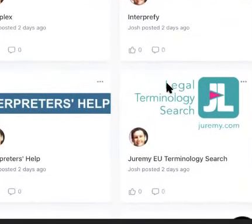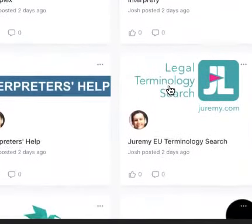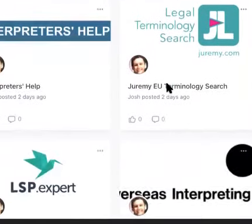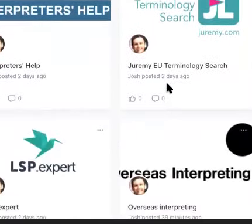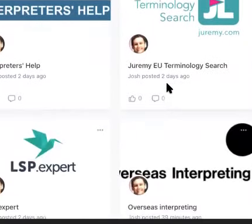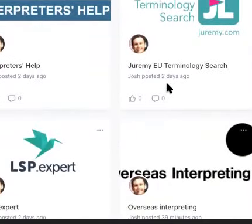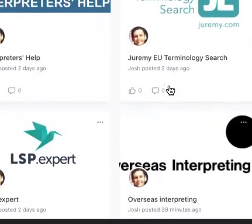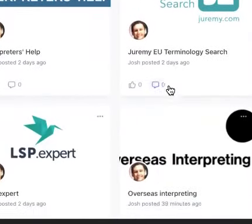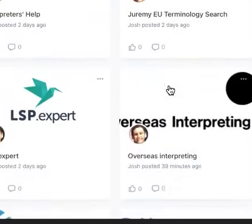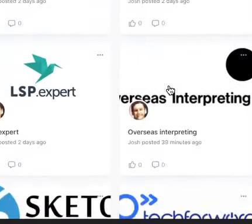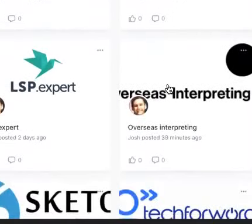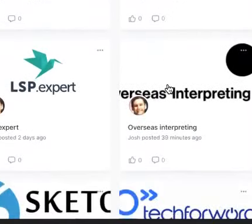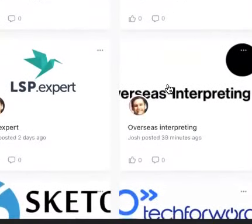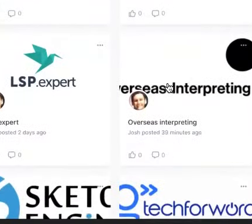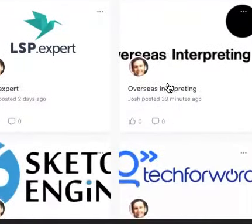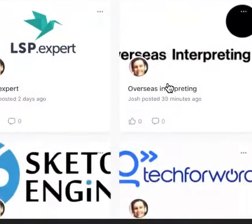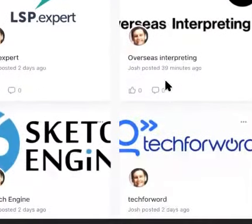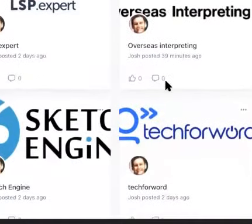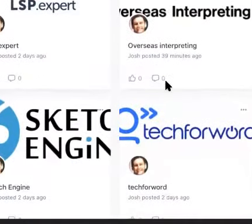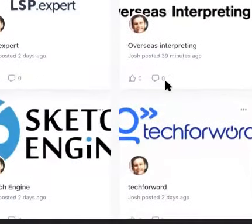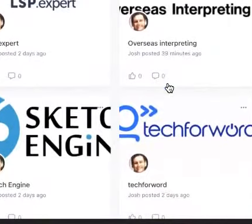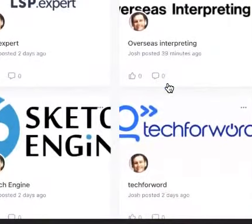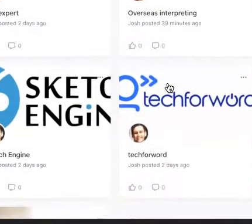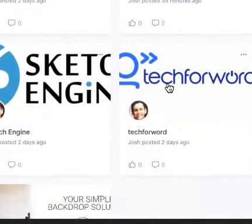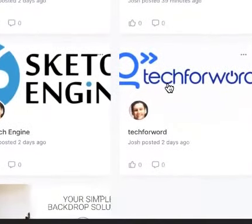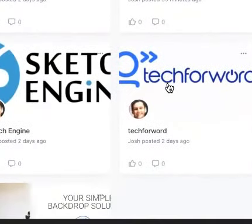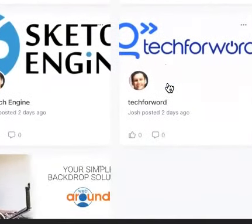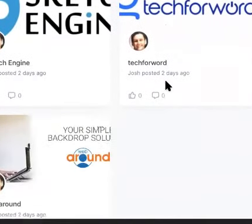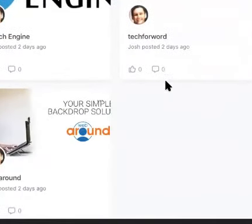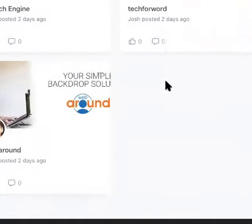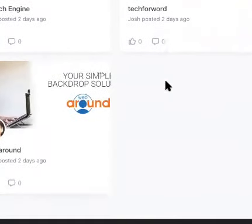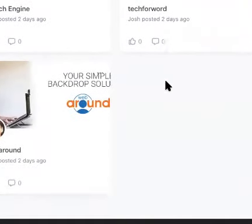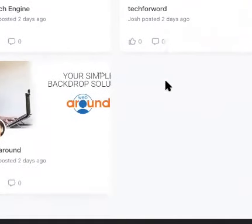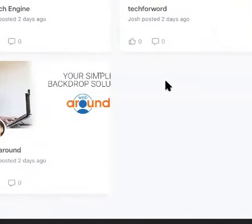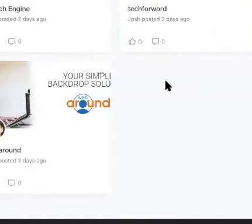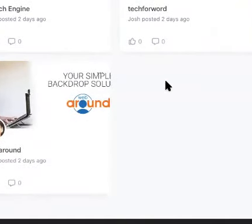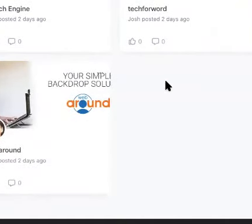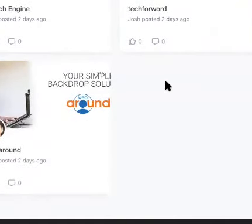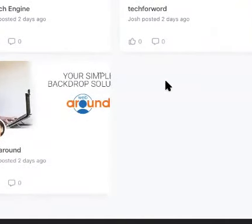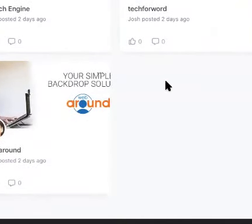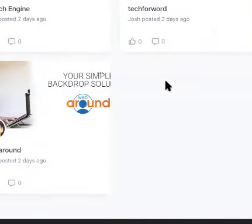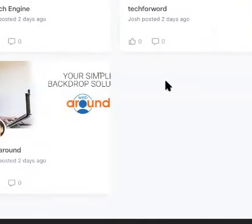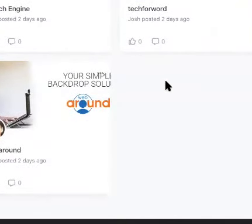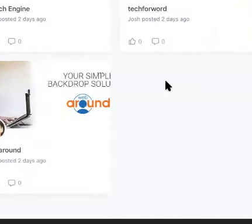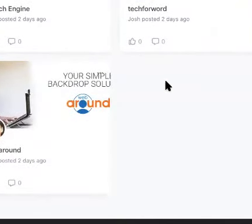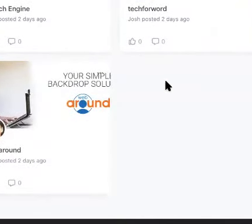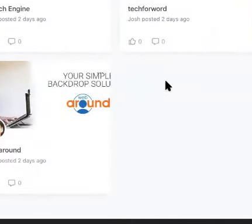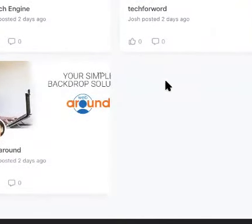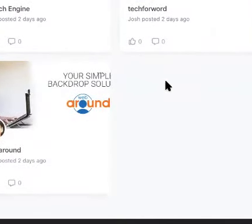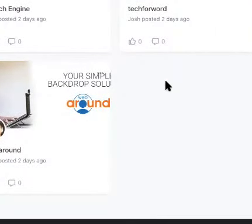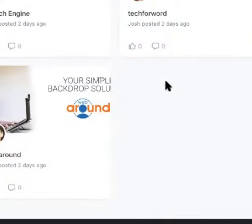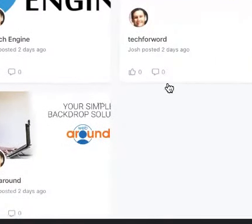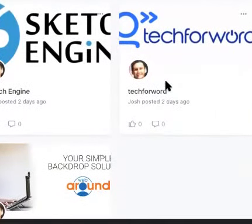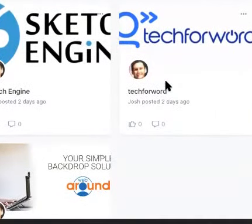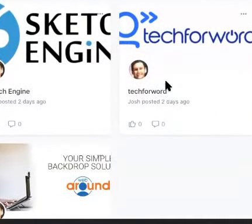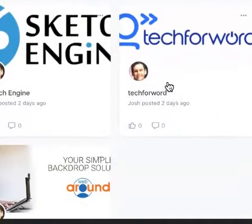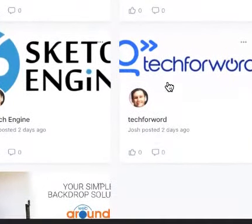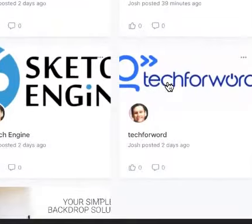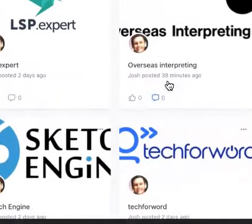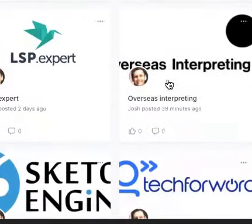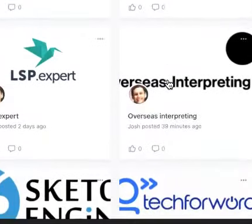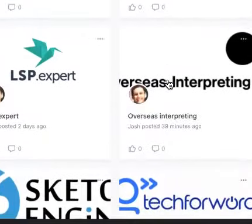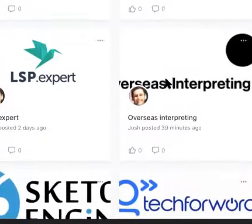of incredible sponsors who are helping to make this event possible and who are offering